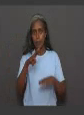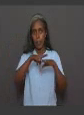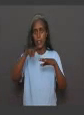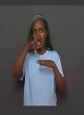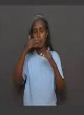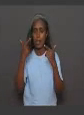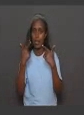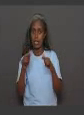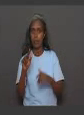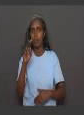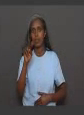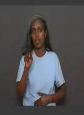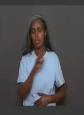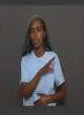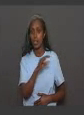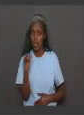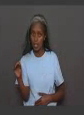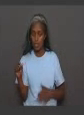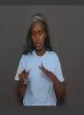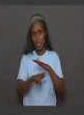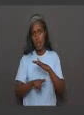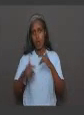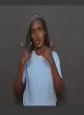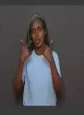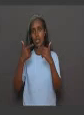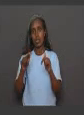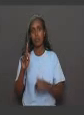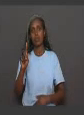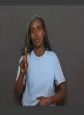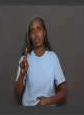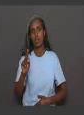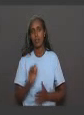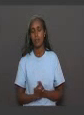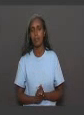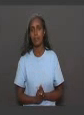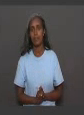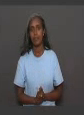upper limit n, and lower limit 1.